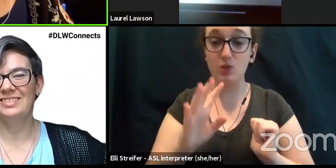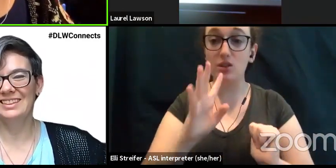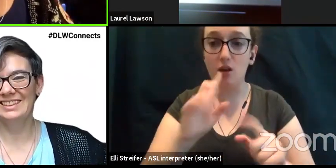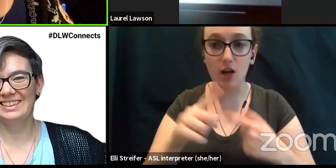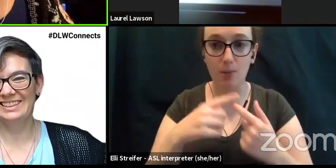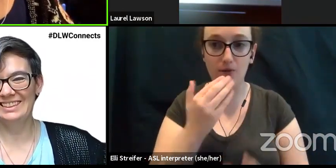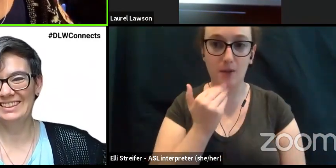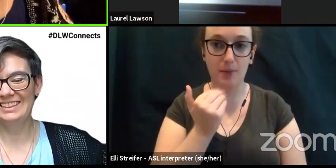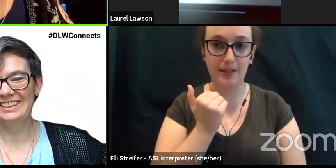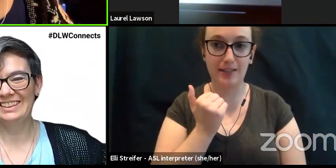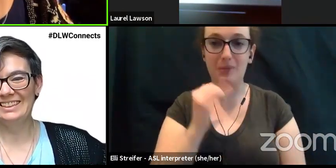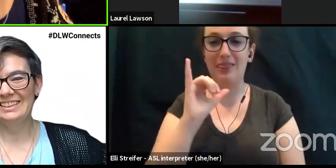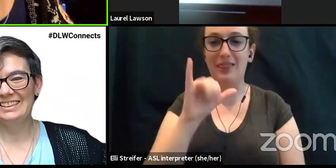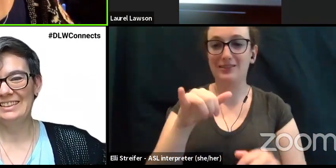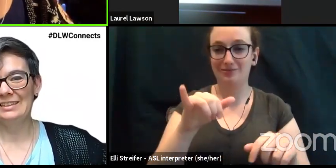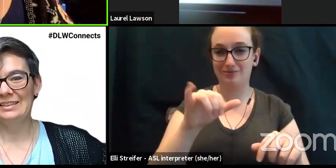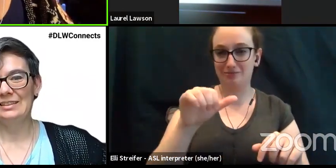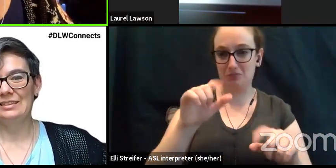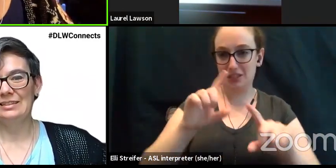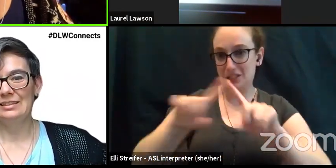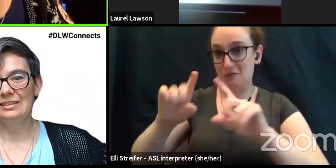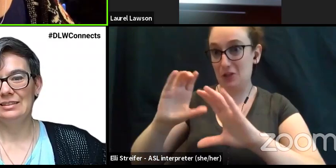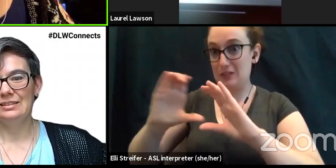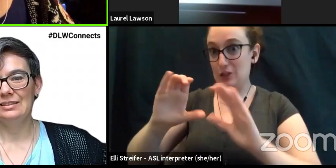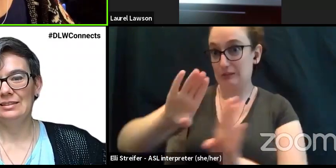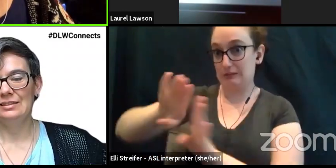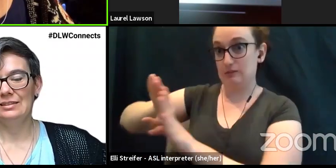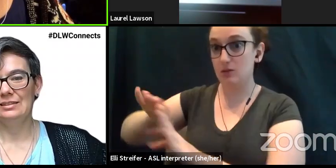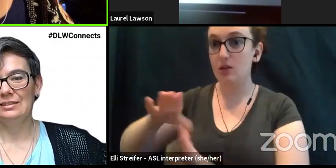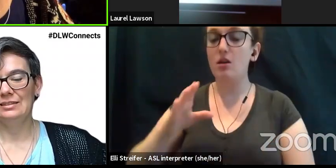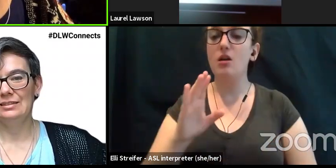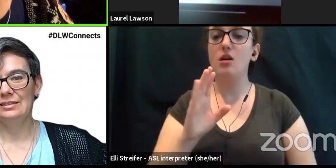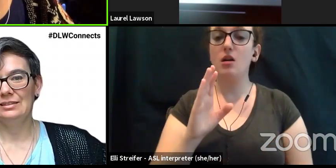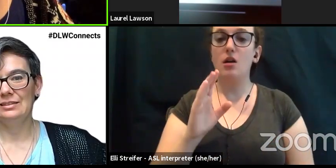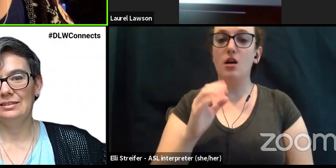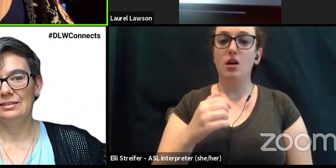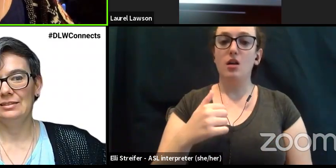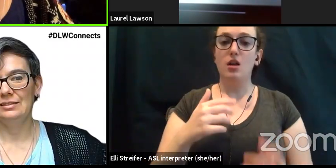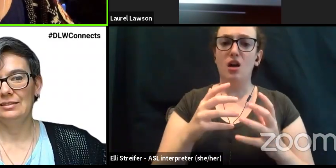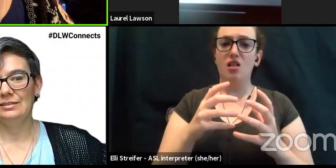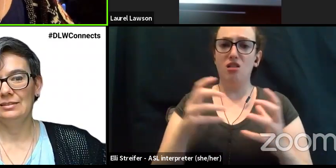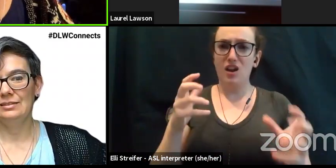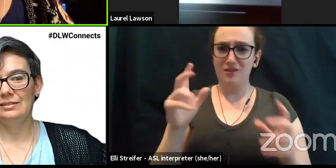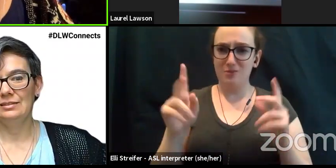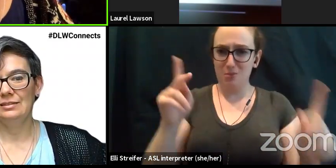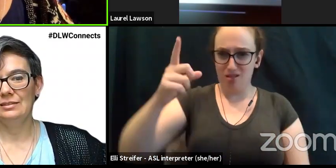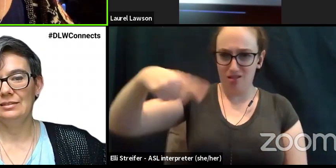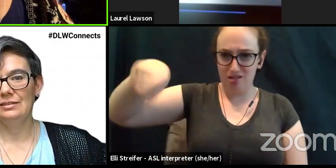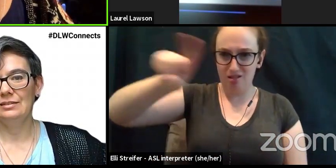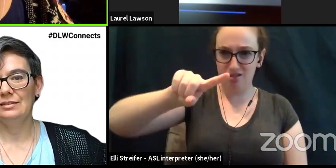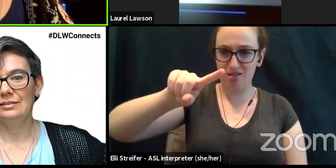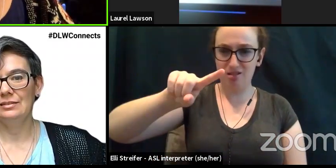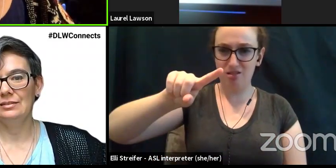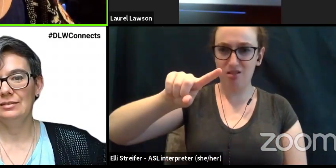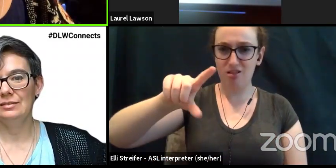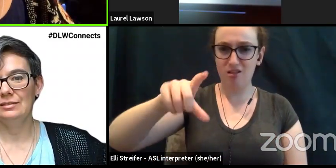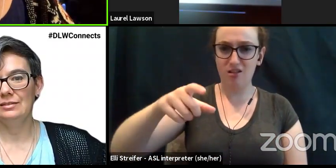other conversation. But I feel like there's also, there's a lot of us out there in positions